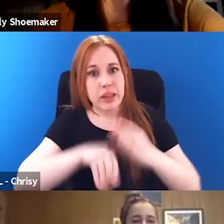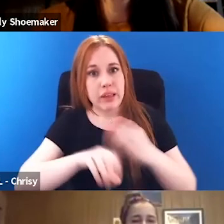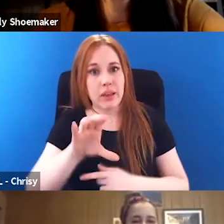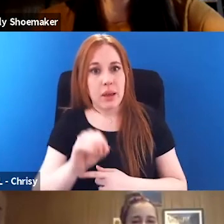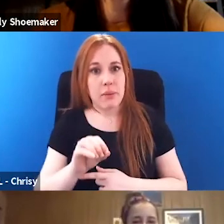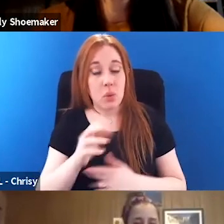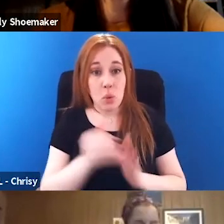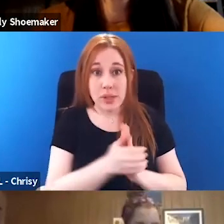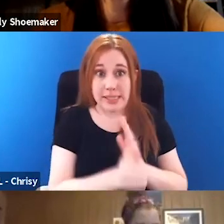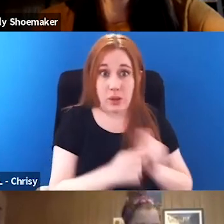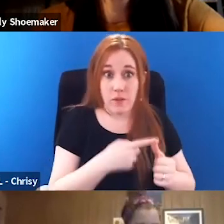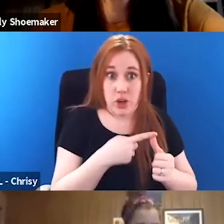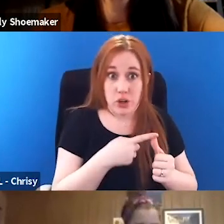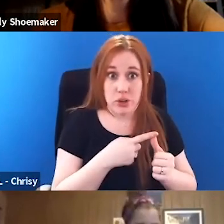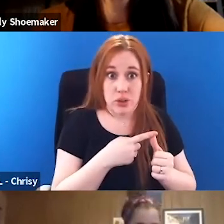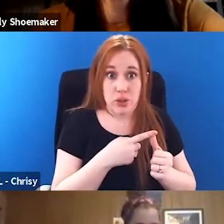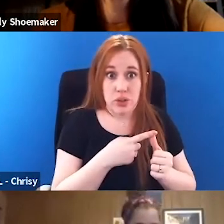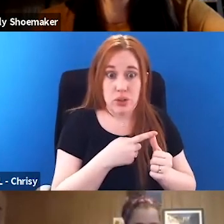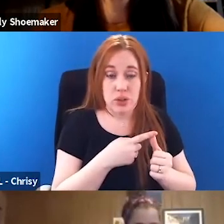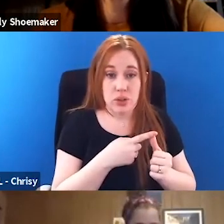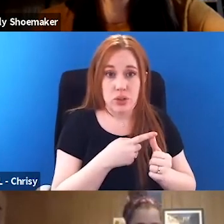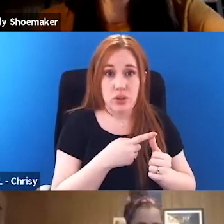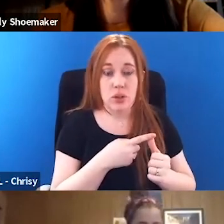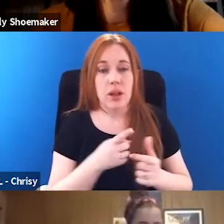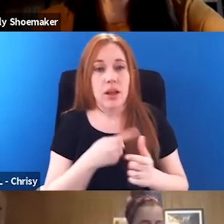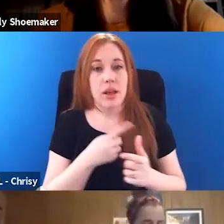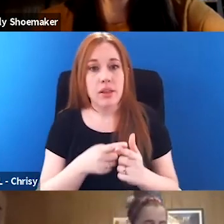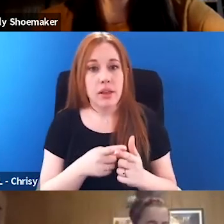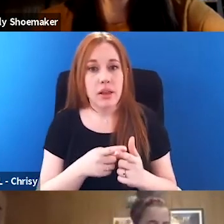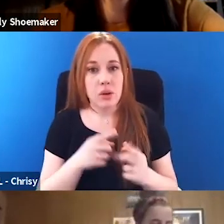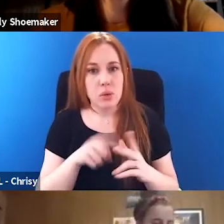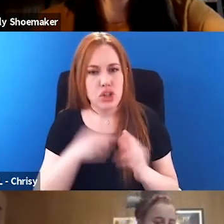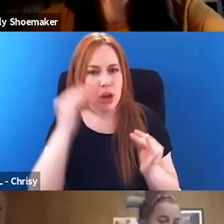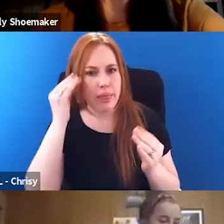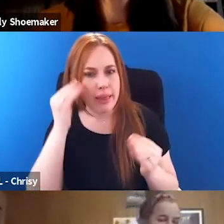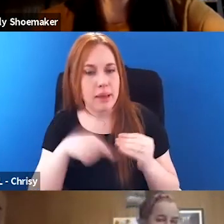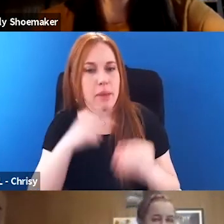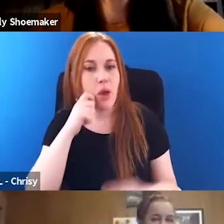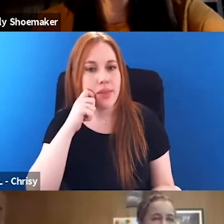skill first, and then we start to think about ethnicity.